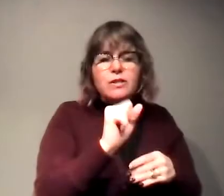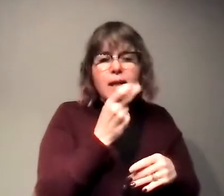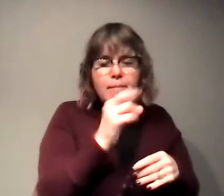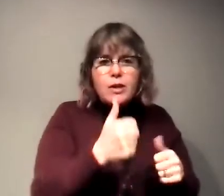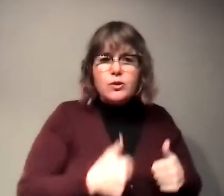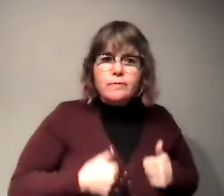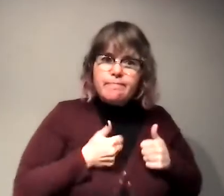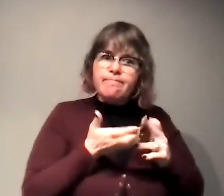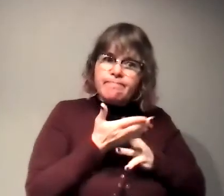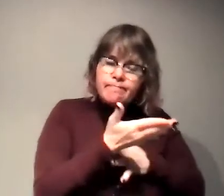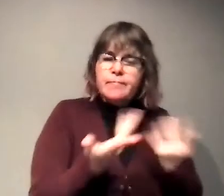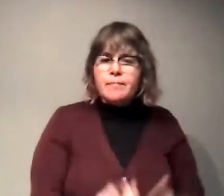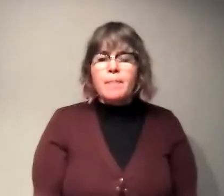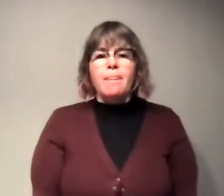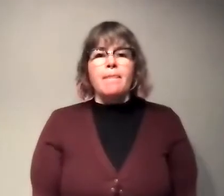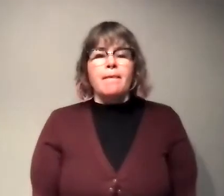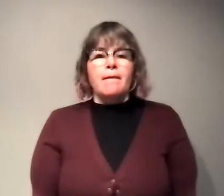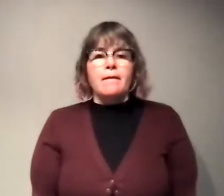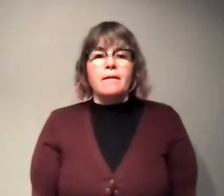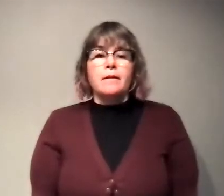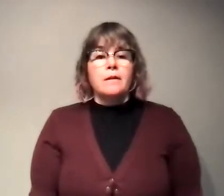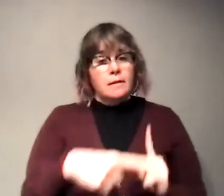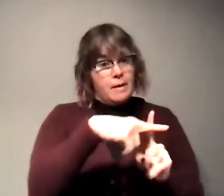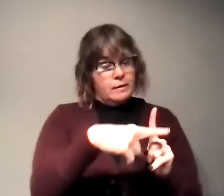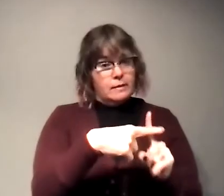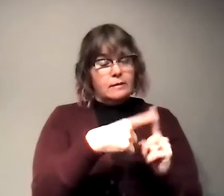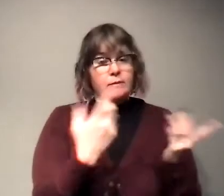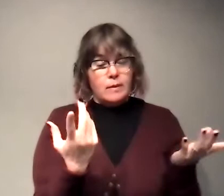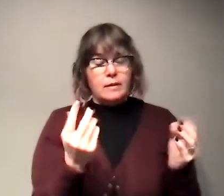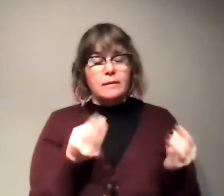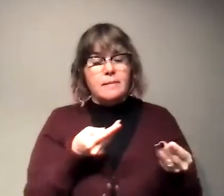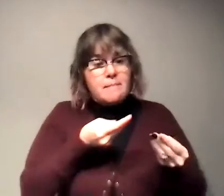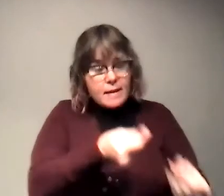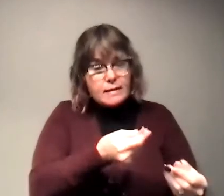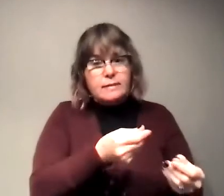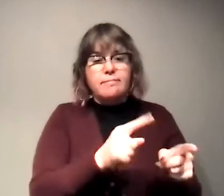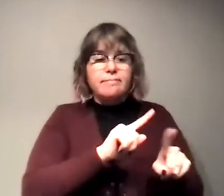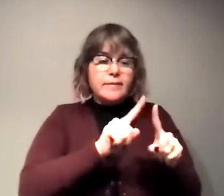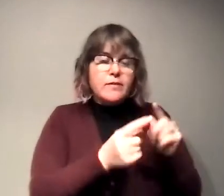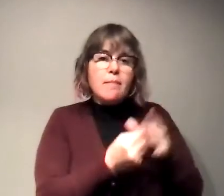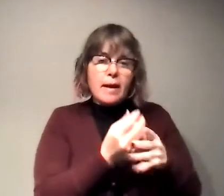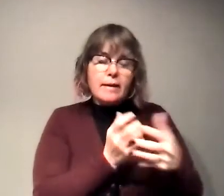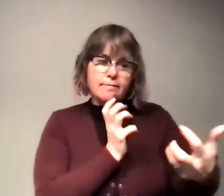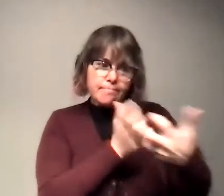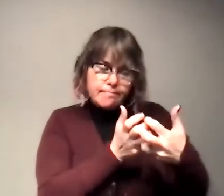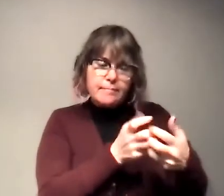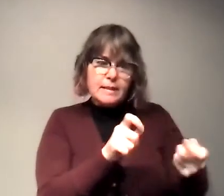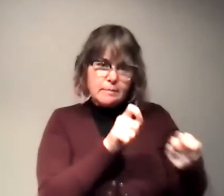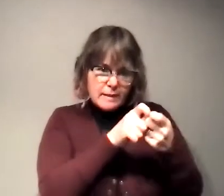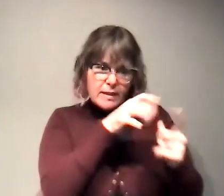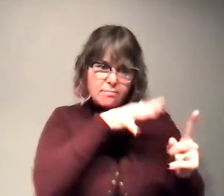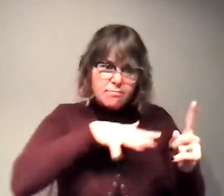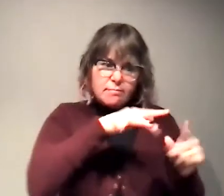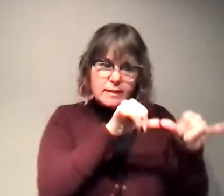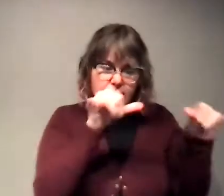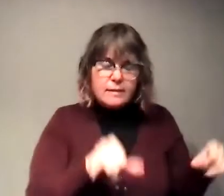survive. A lot of the good things that people do are planting plants that are well adapted to a system. So